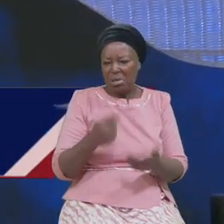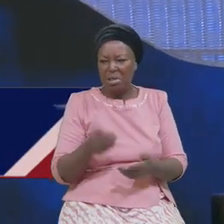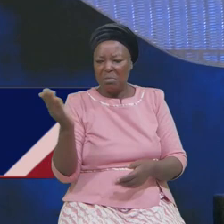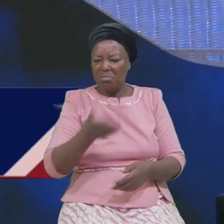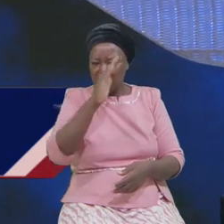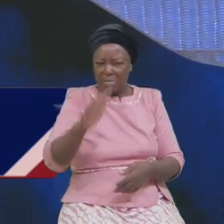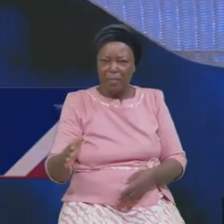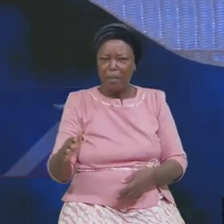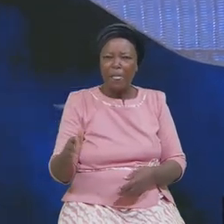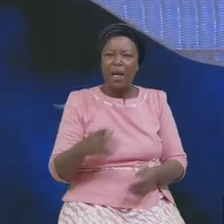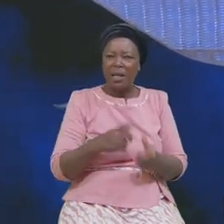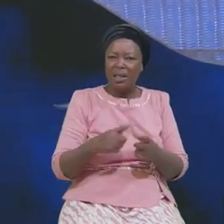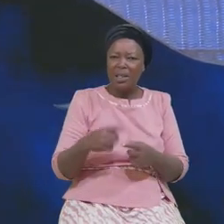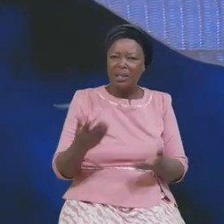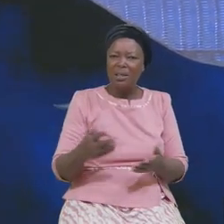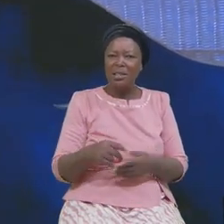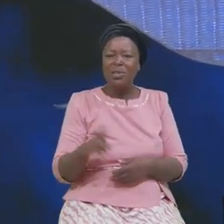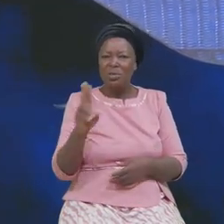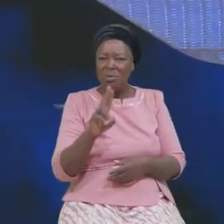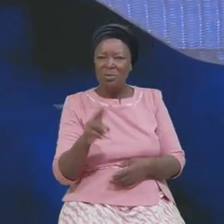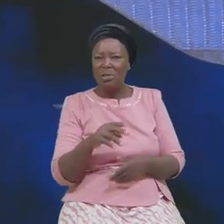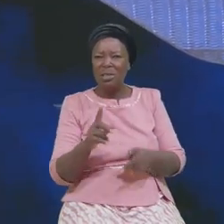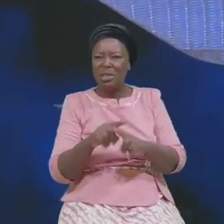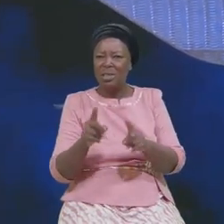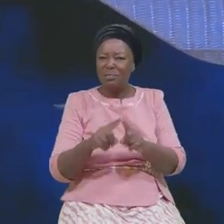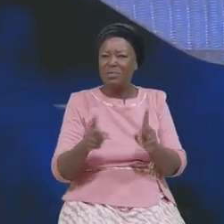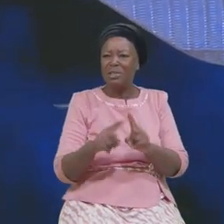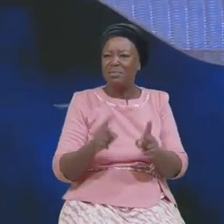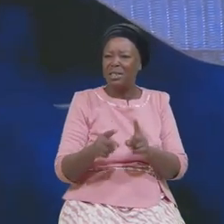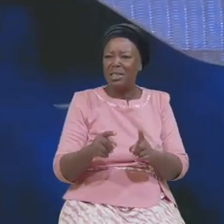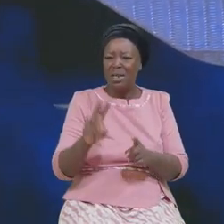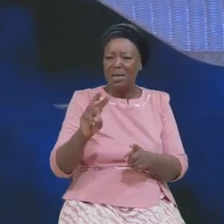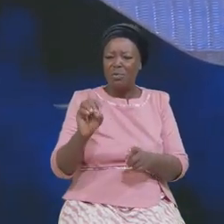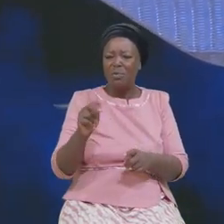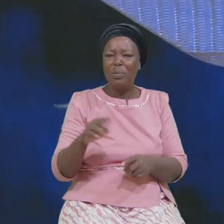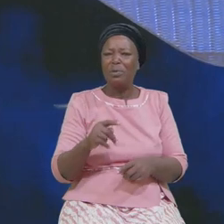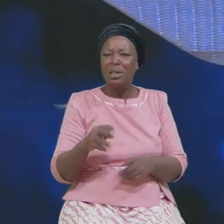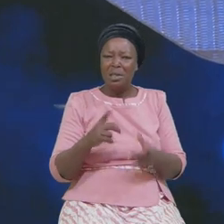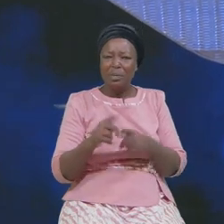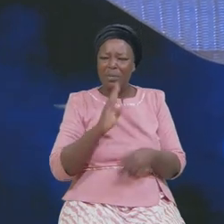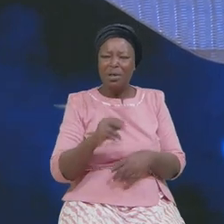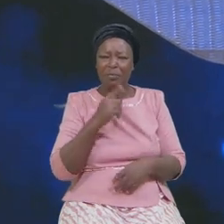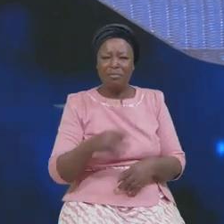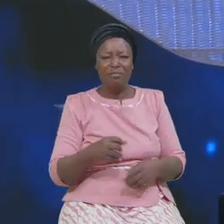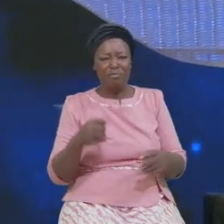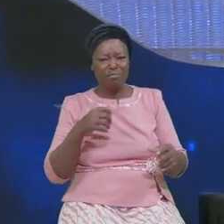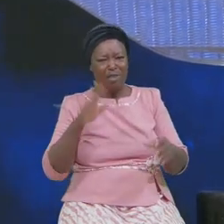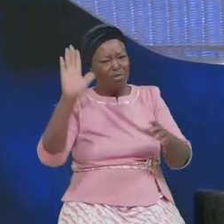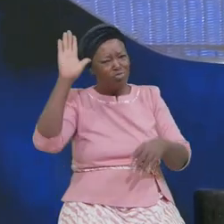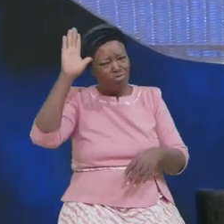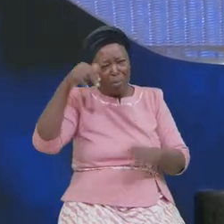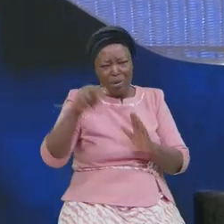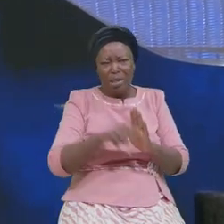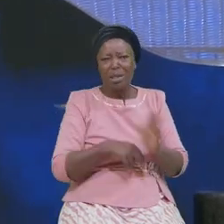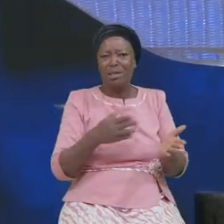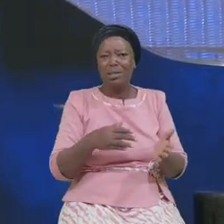the weapon? Sometimes it's the weapon of violence. You read in the papers, you see on your streets, that